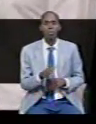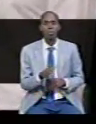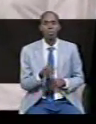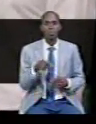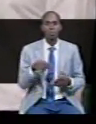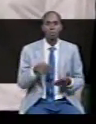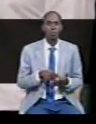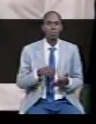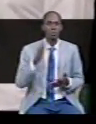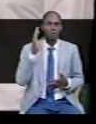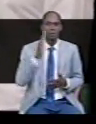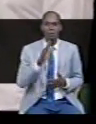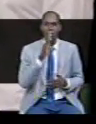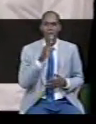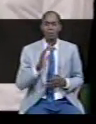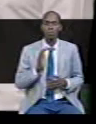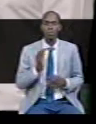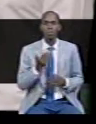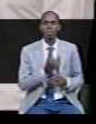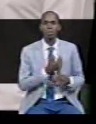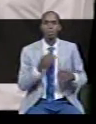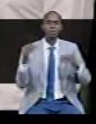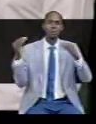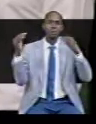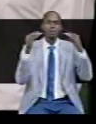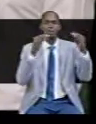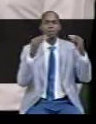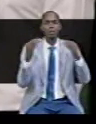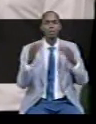compromise, we shall be about to